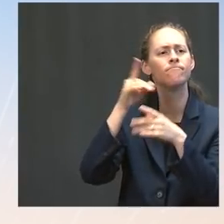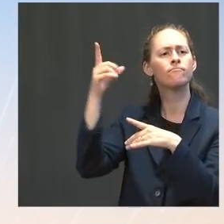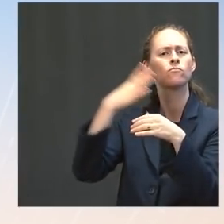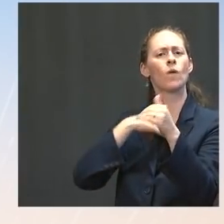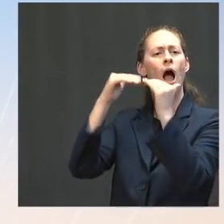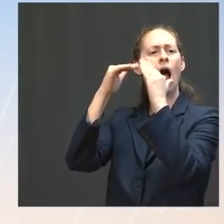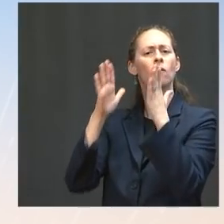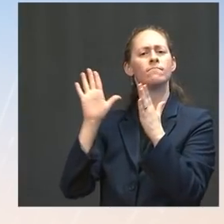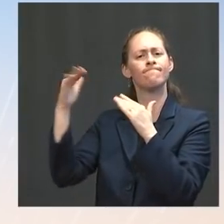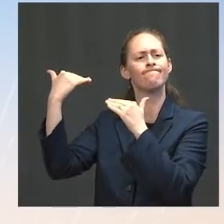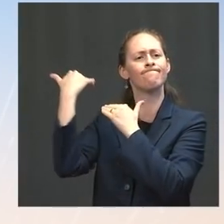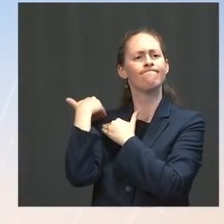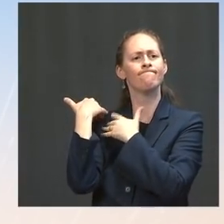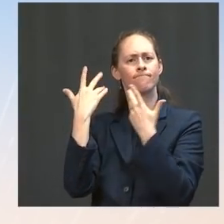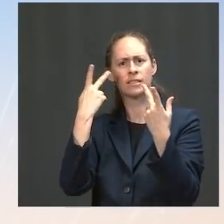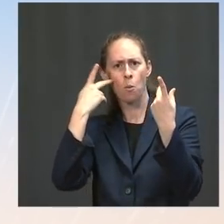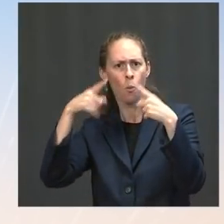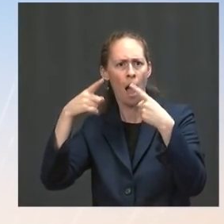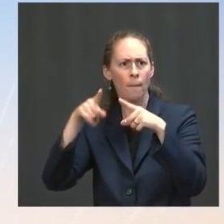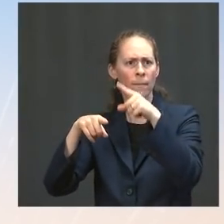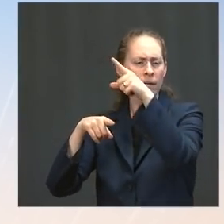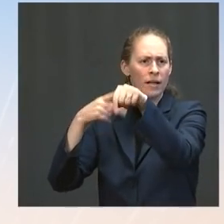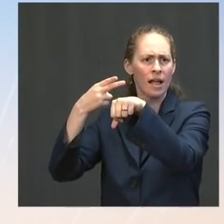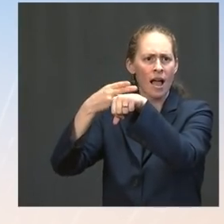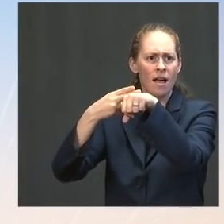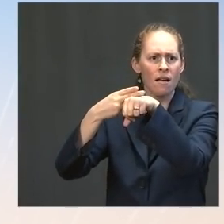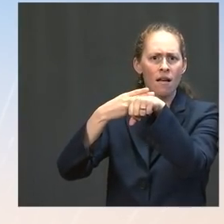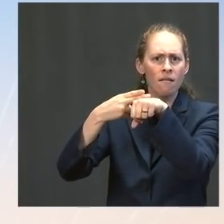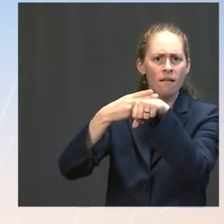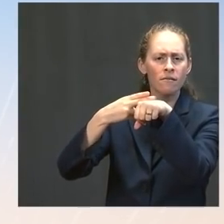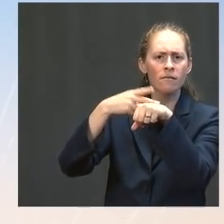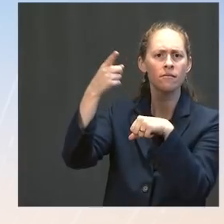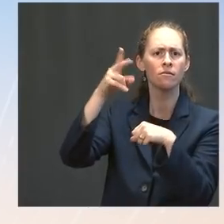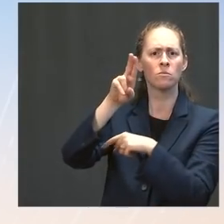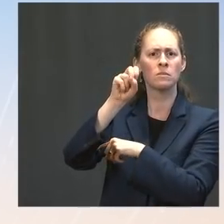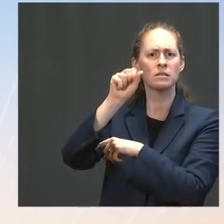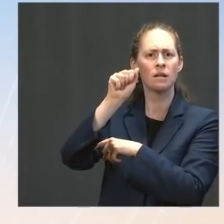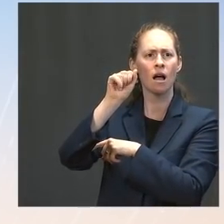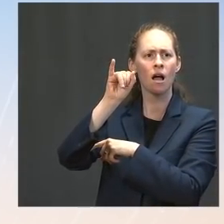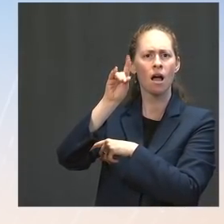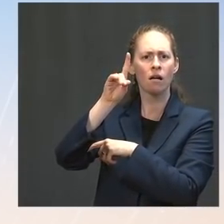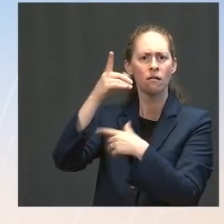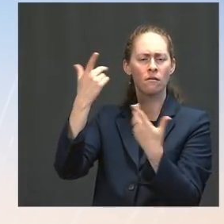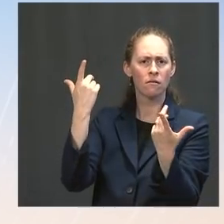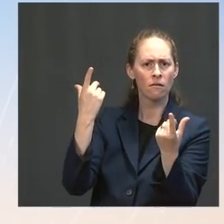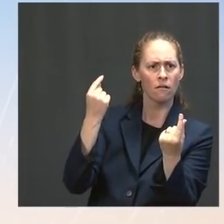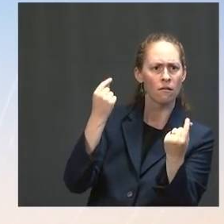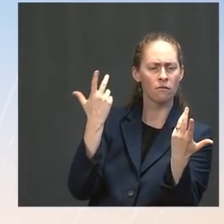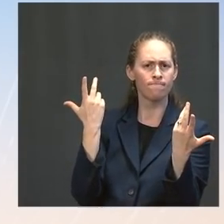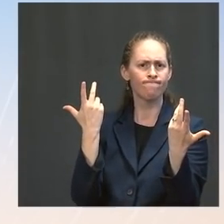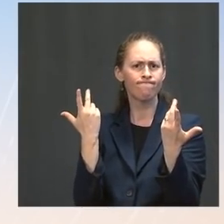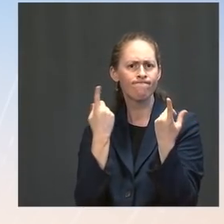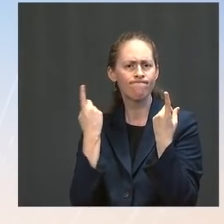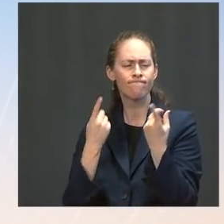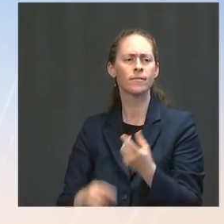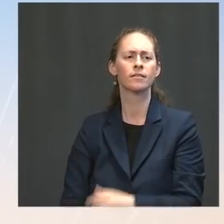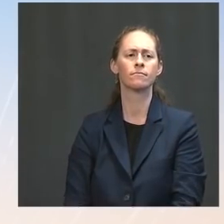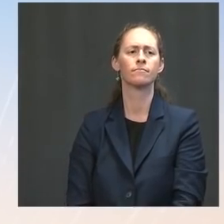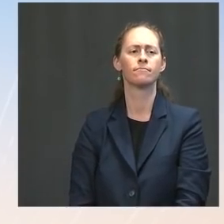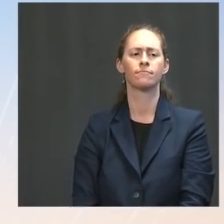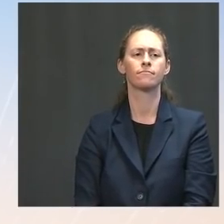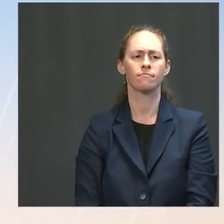received a briefing this morning. So he has received, in totality, all the contingency plans that they're providing. Okay. Again, this is an ongoing discussion, right?